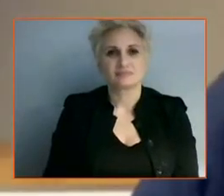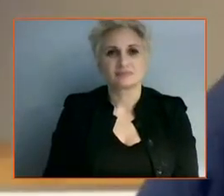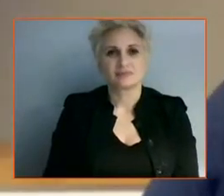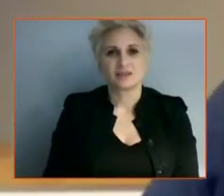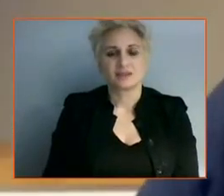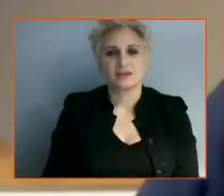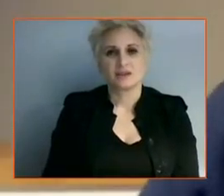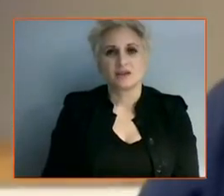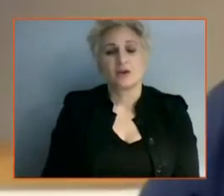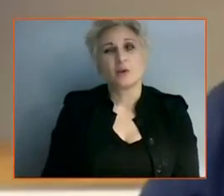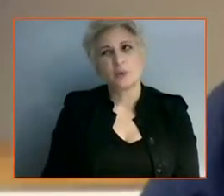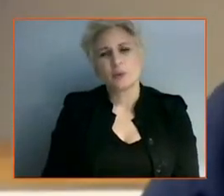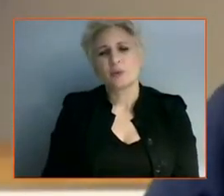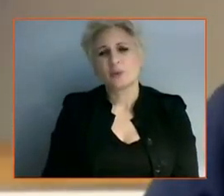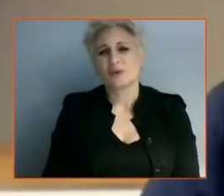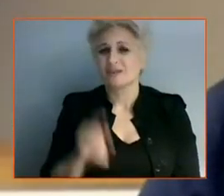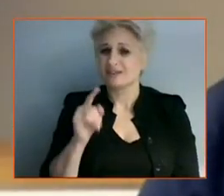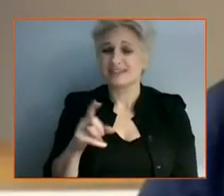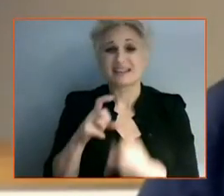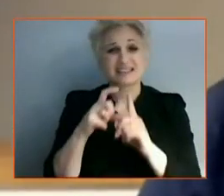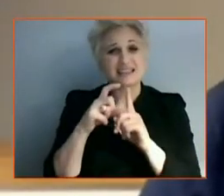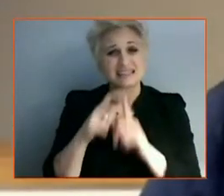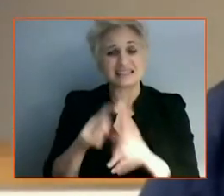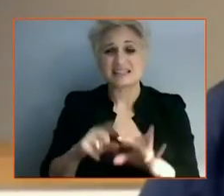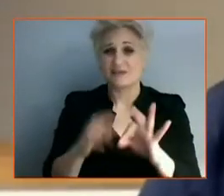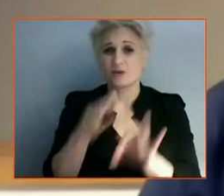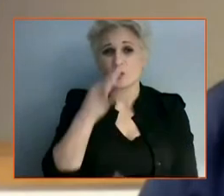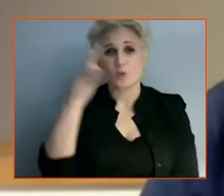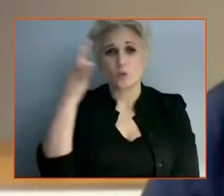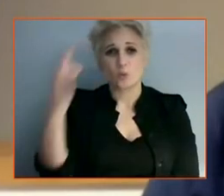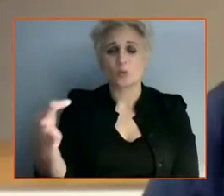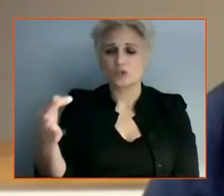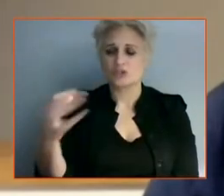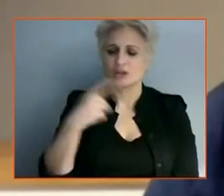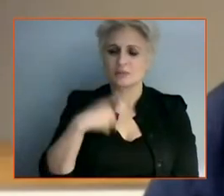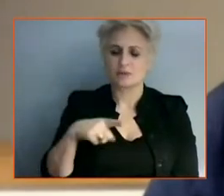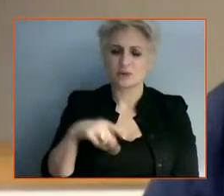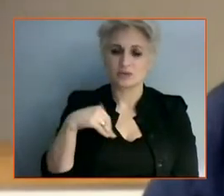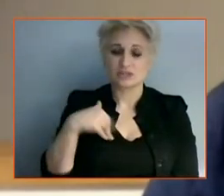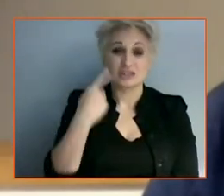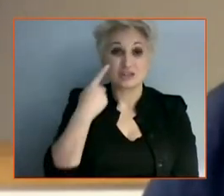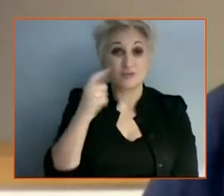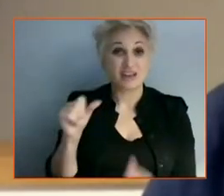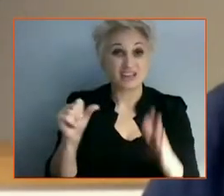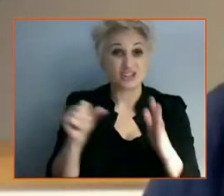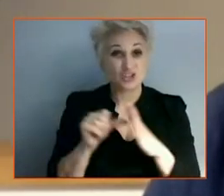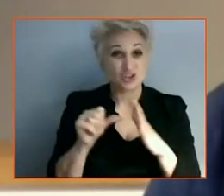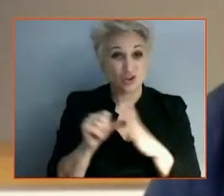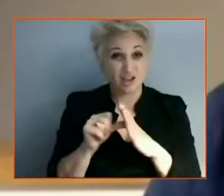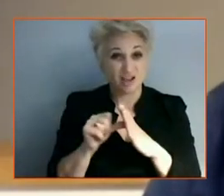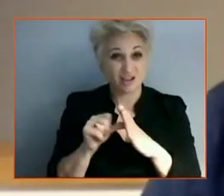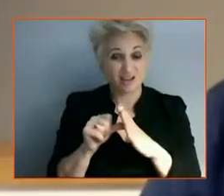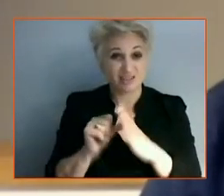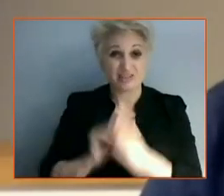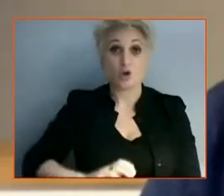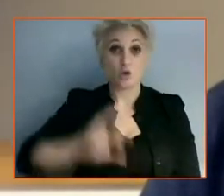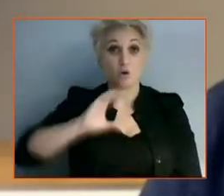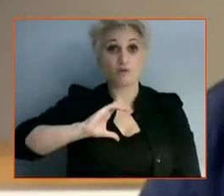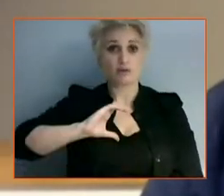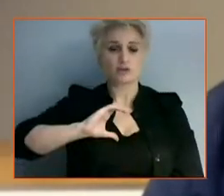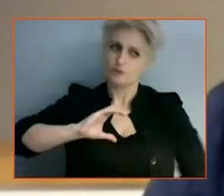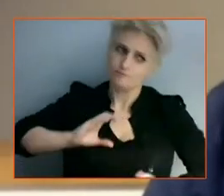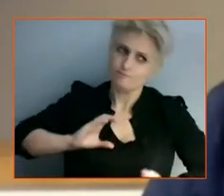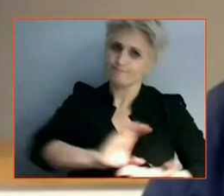it's quite a difficult question, because you know you'd want to find an insurer who would be competent enough to back that. And if